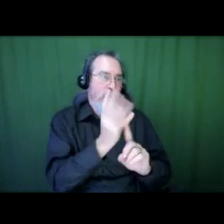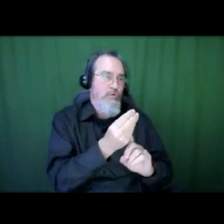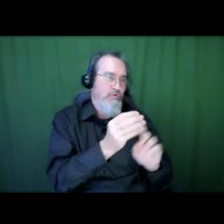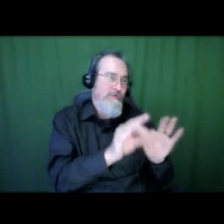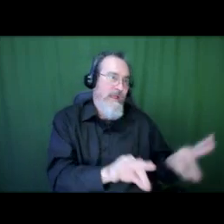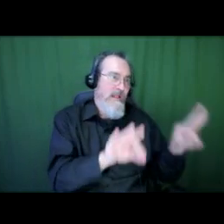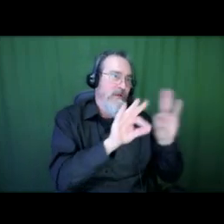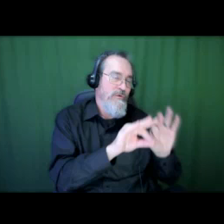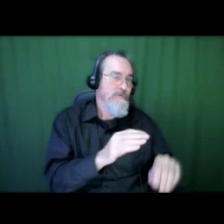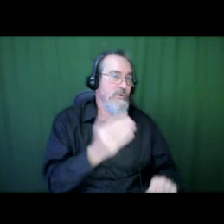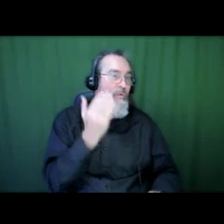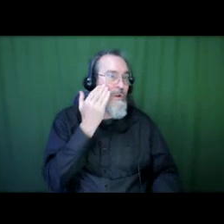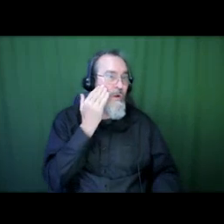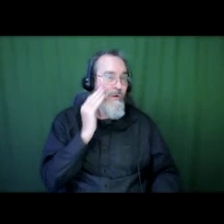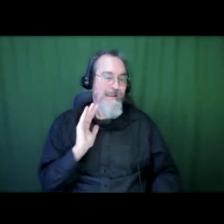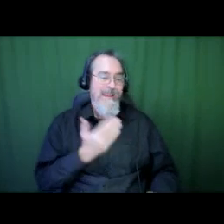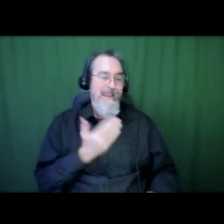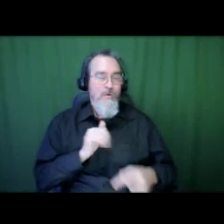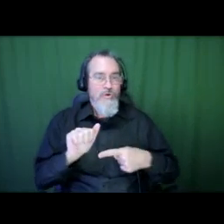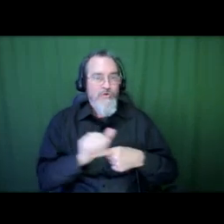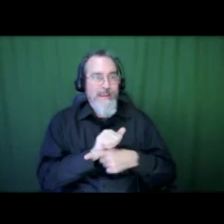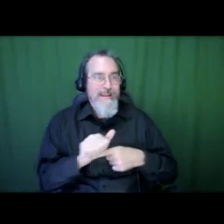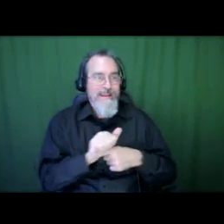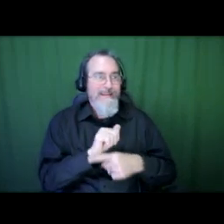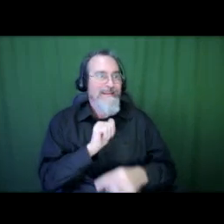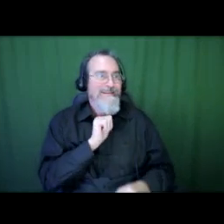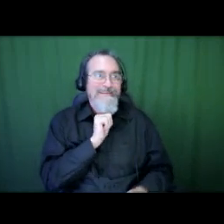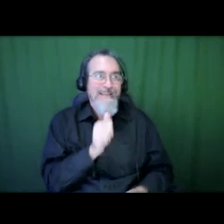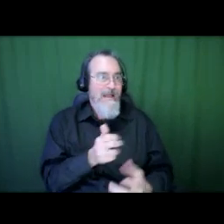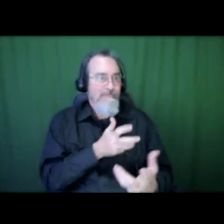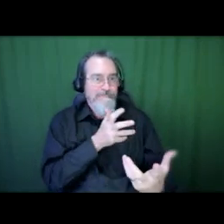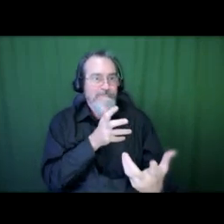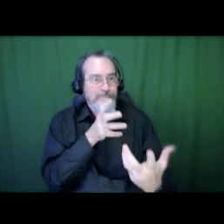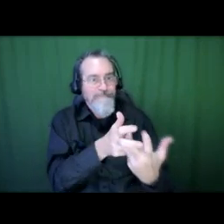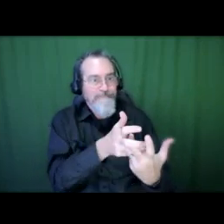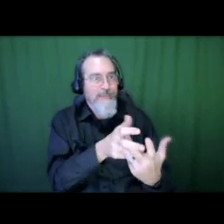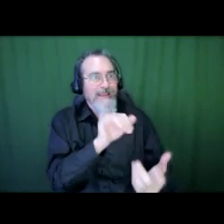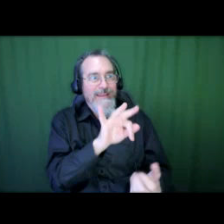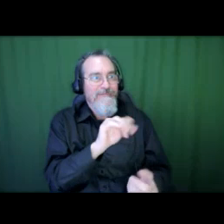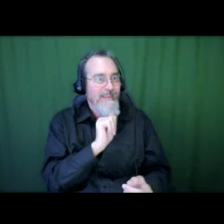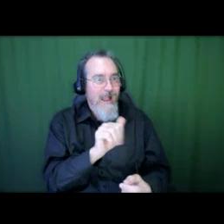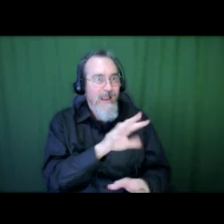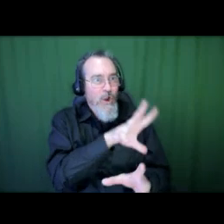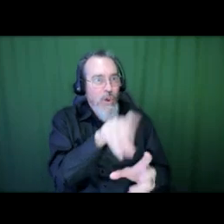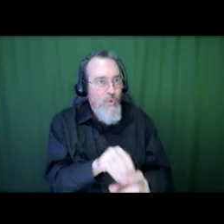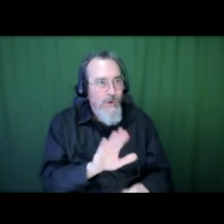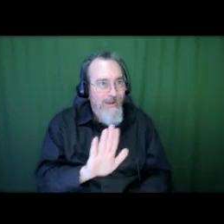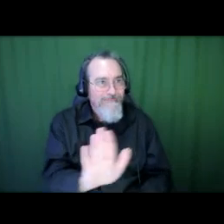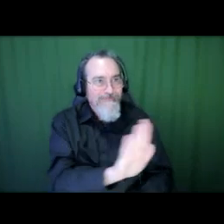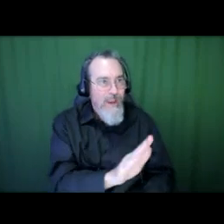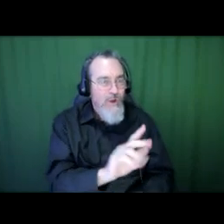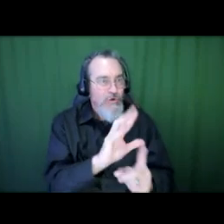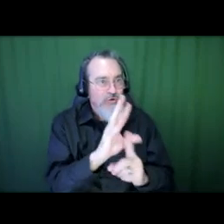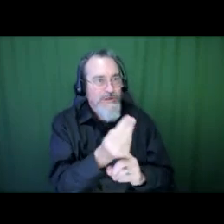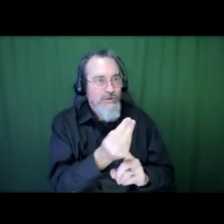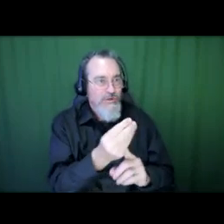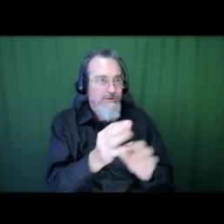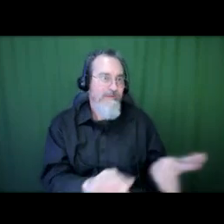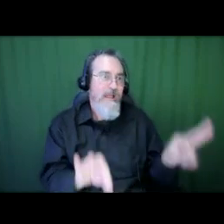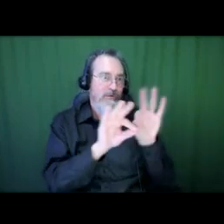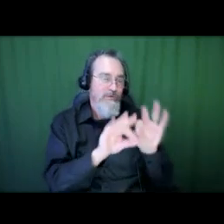our training is not tailored correctly if we do not encompass at least one traditional value. So we'll do that per region. That will be one of our